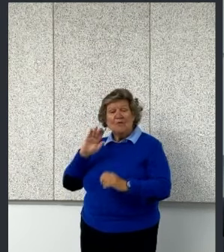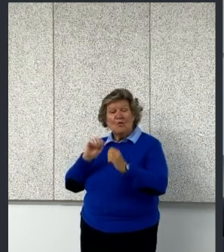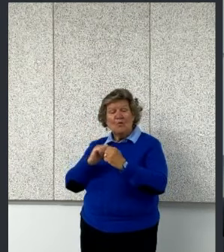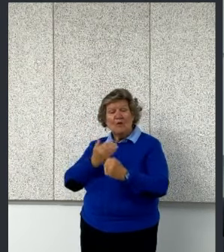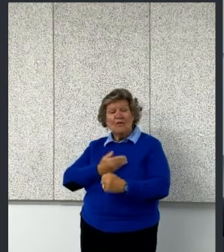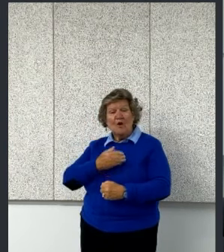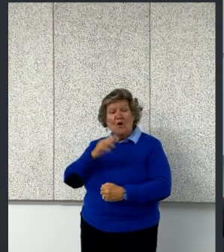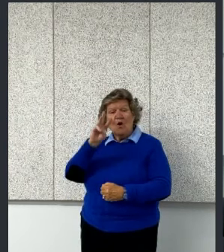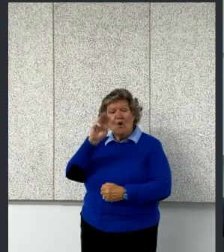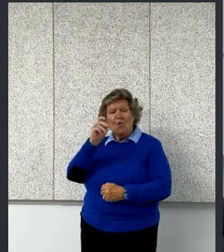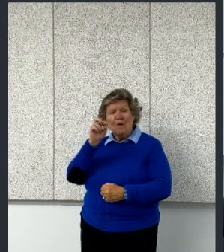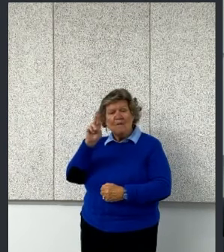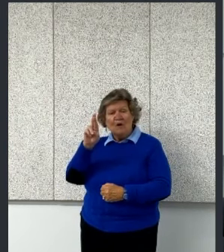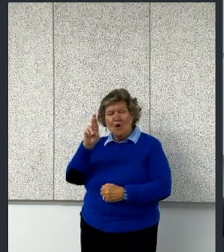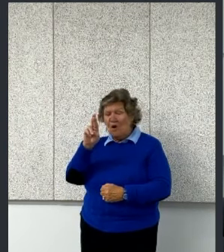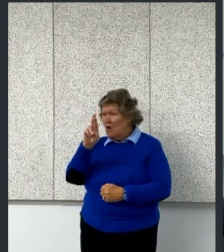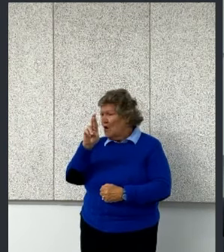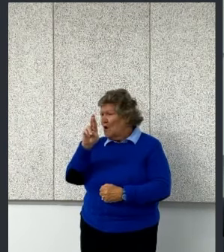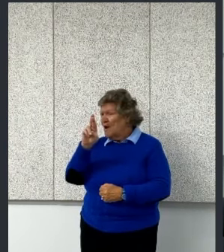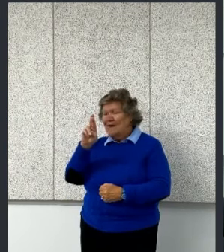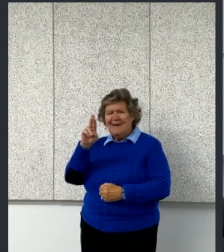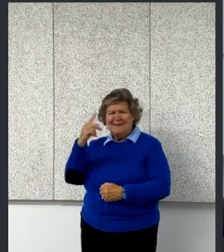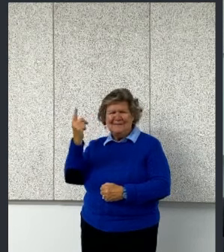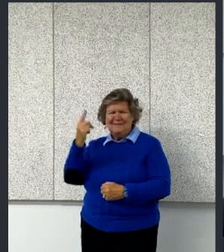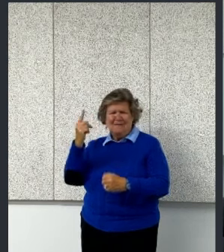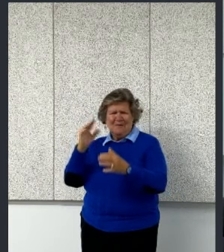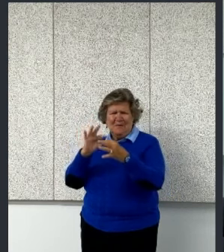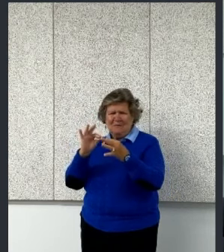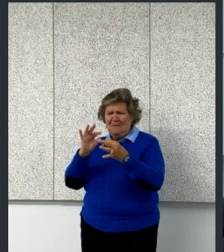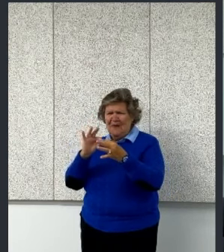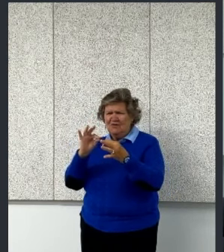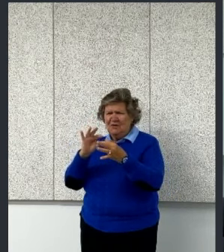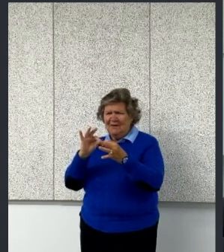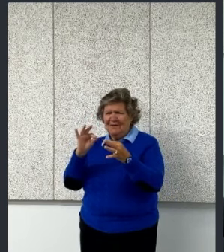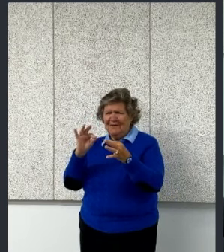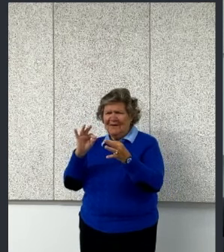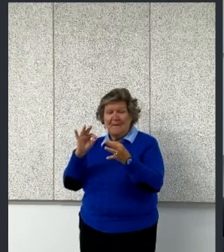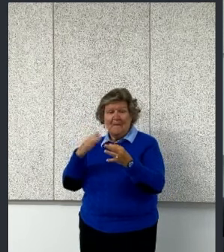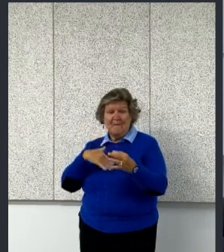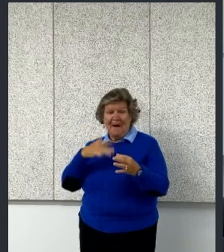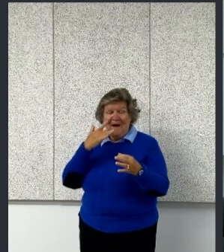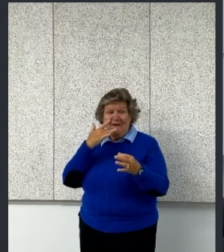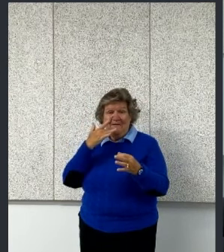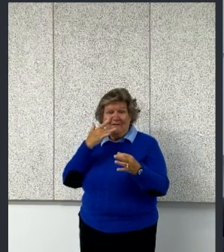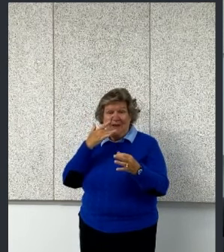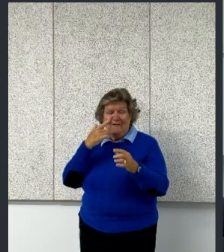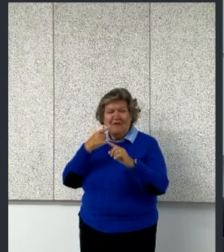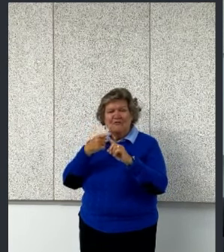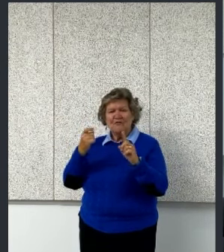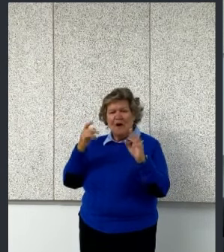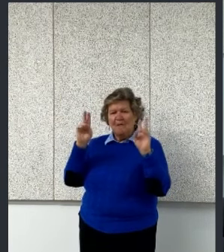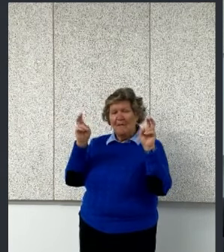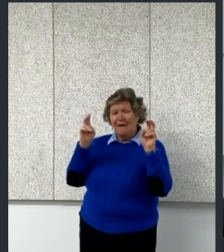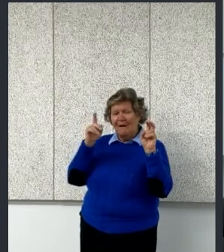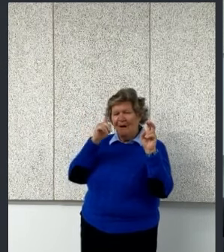already had one, we're having a second, as was mentioned, and my favorite from the anonymous survey, so